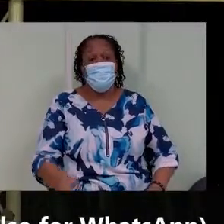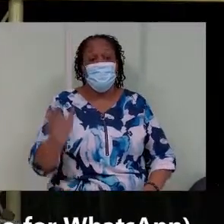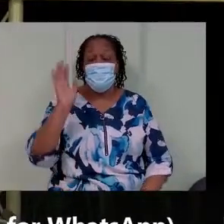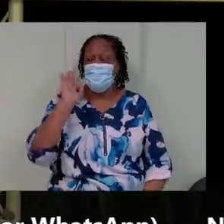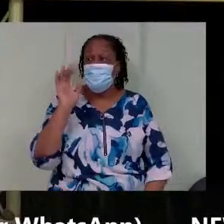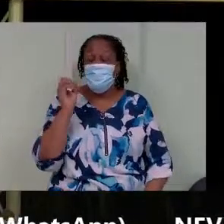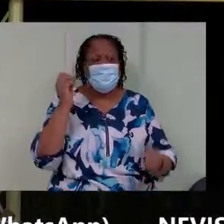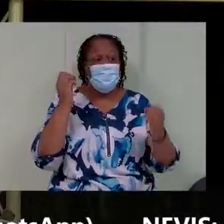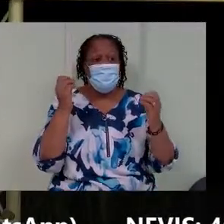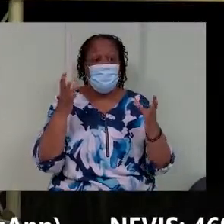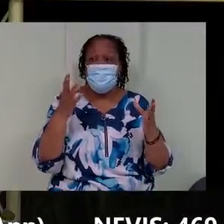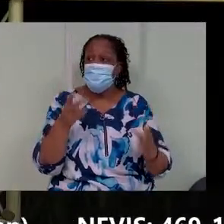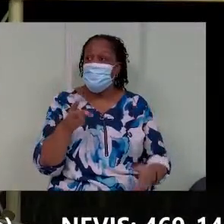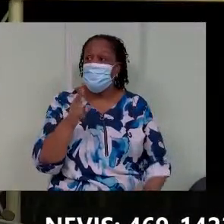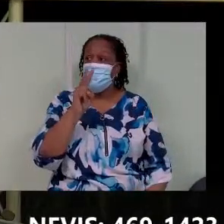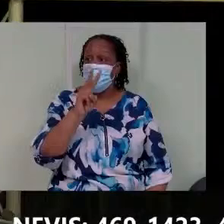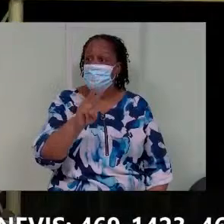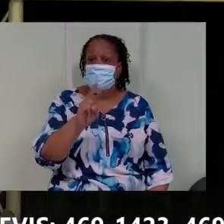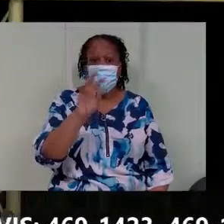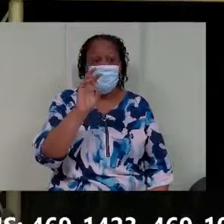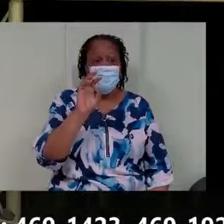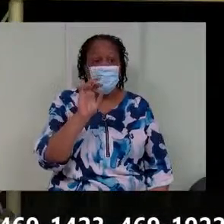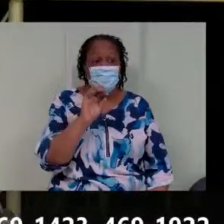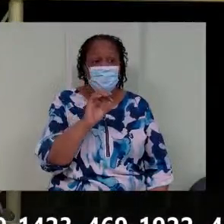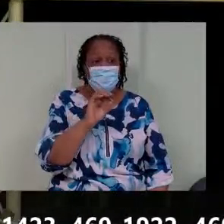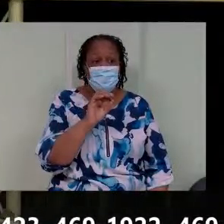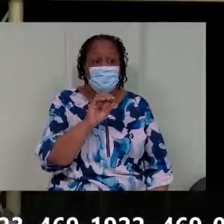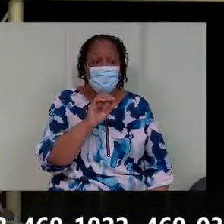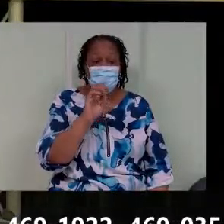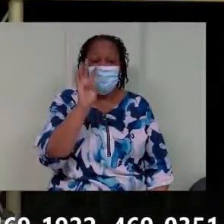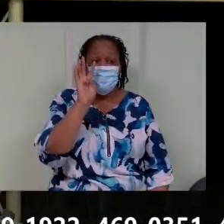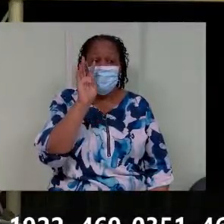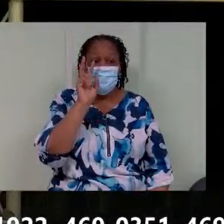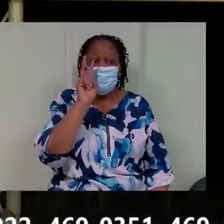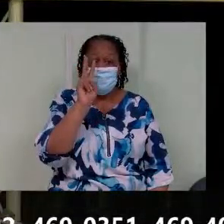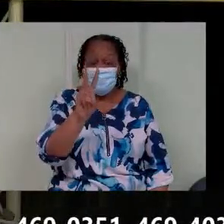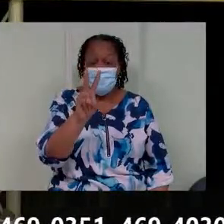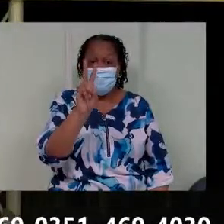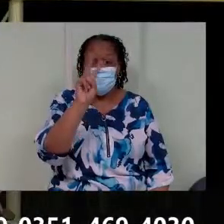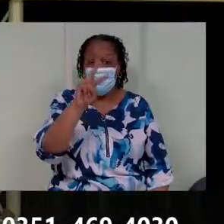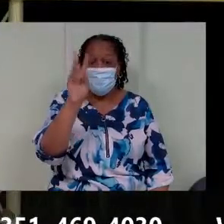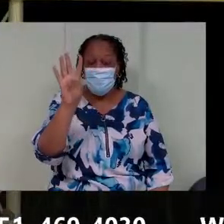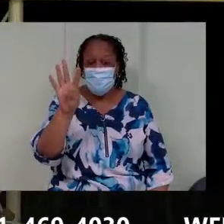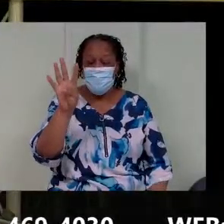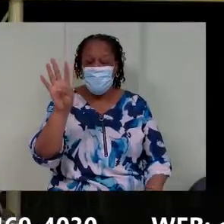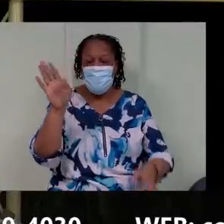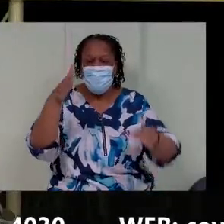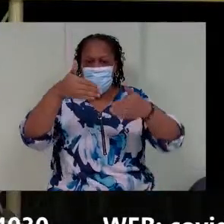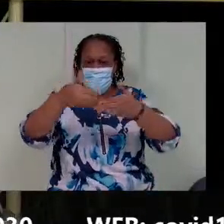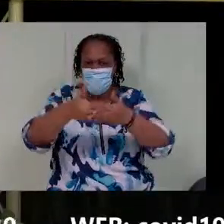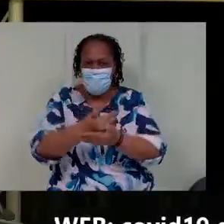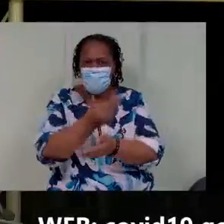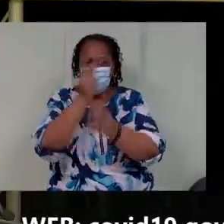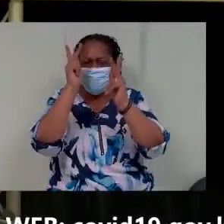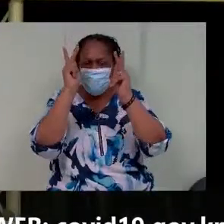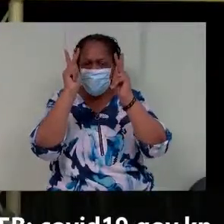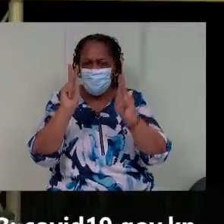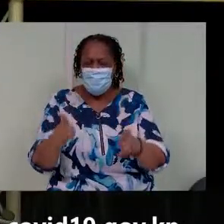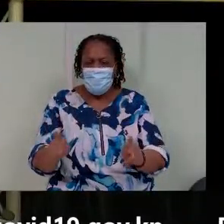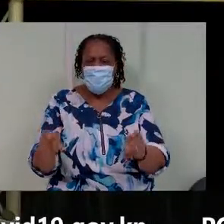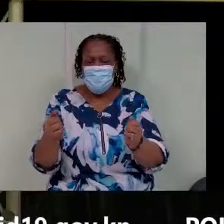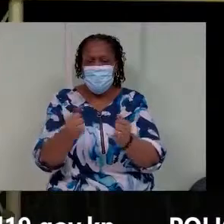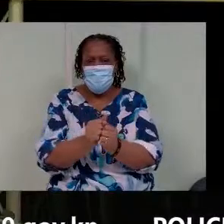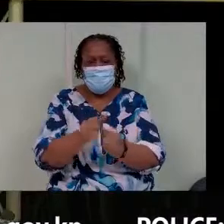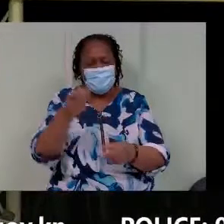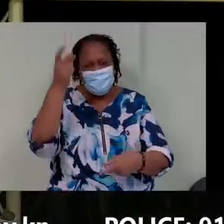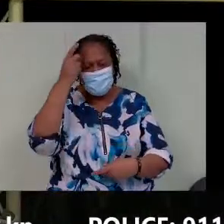had reported 224 new cases of the coronavirus in one day, which is